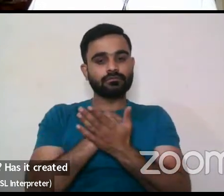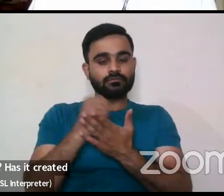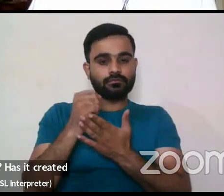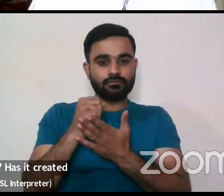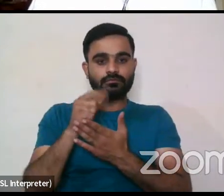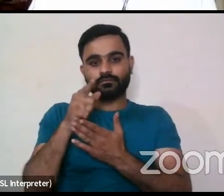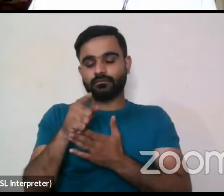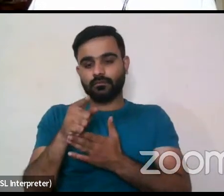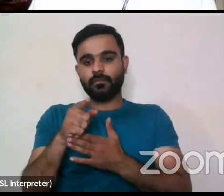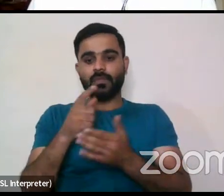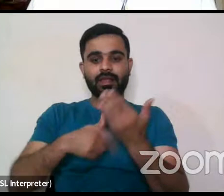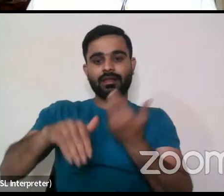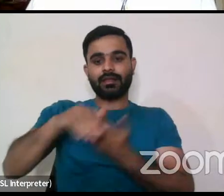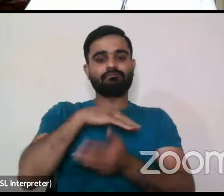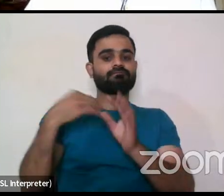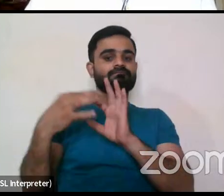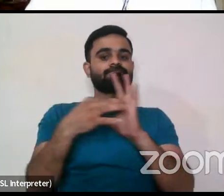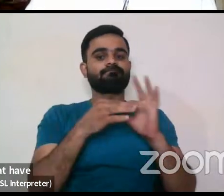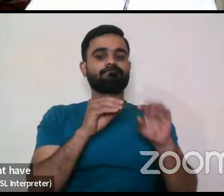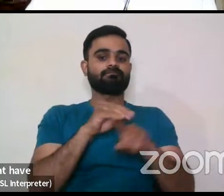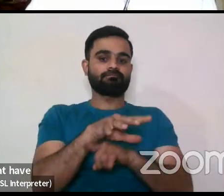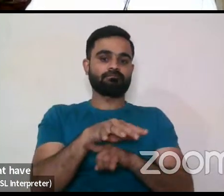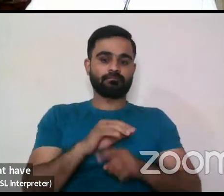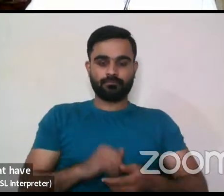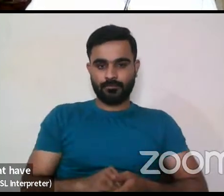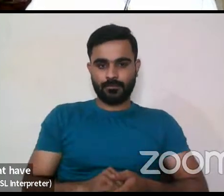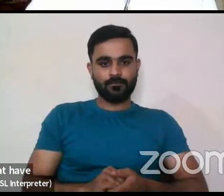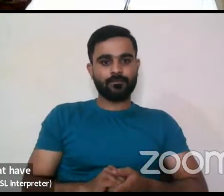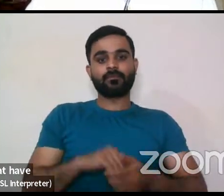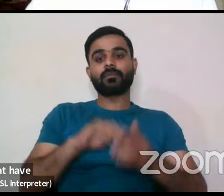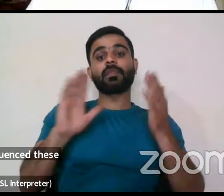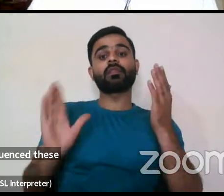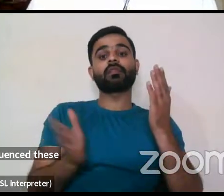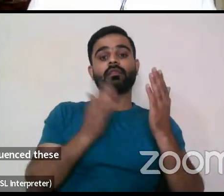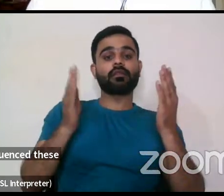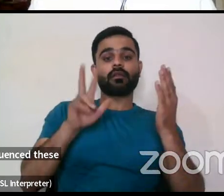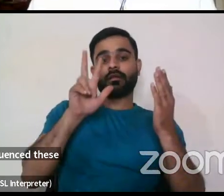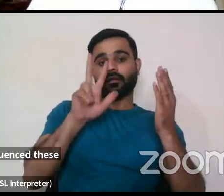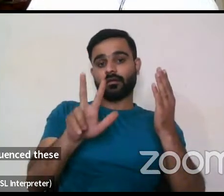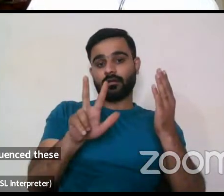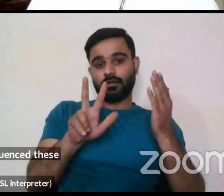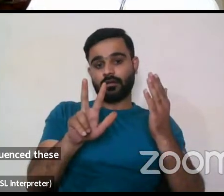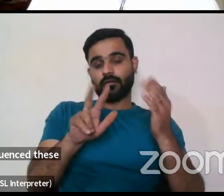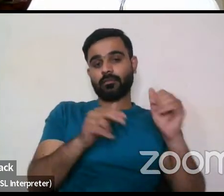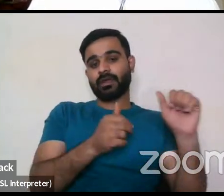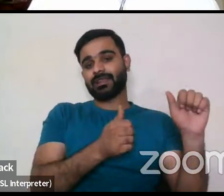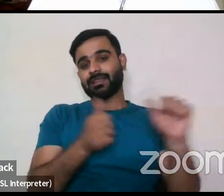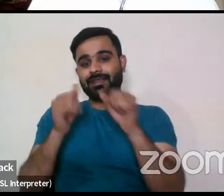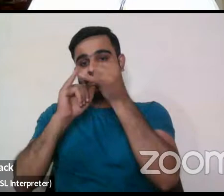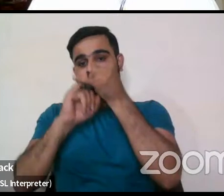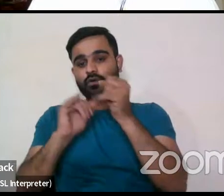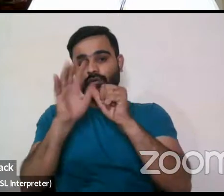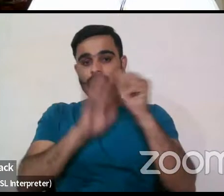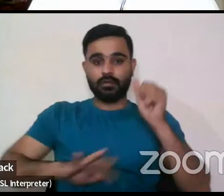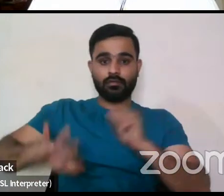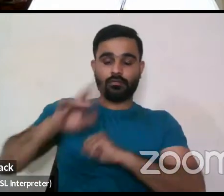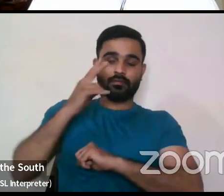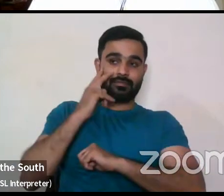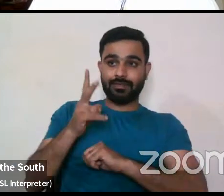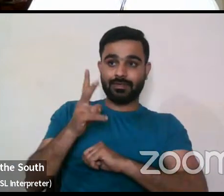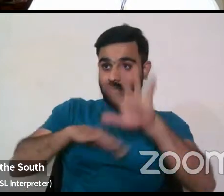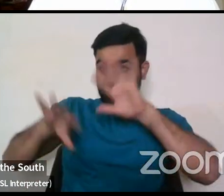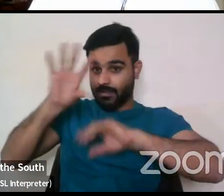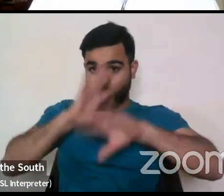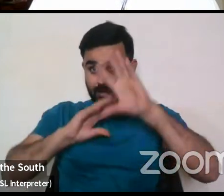influenced these relationships. In chapter 8, I go back to the South Asian context, and I take the